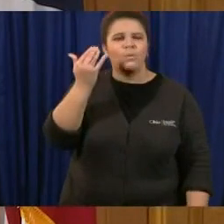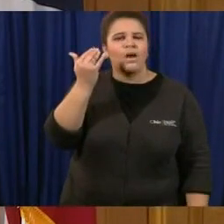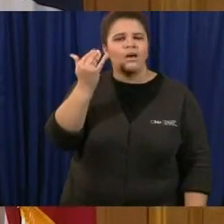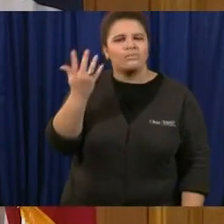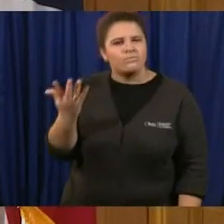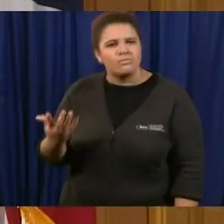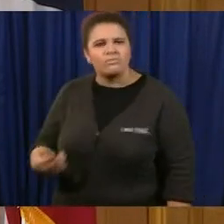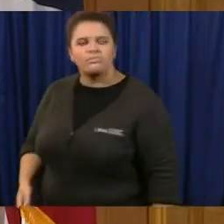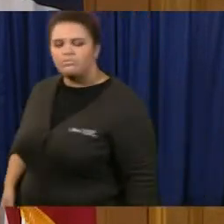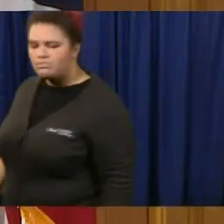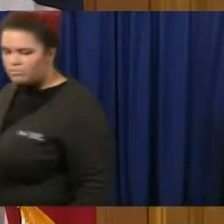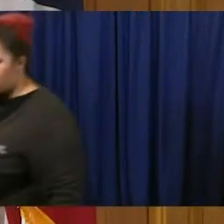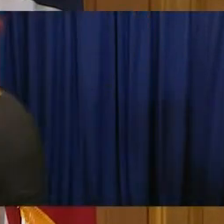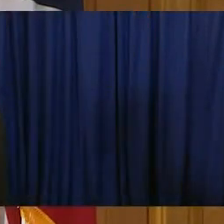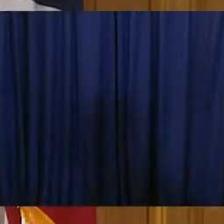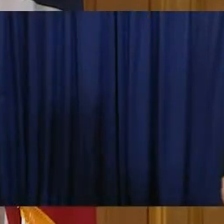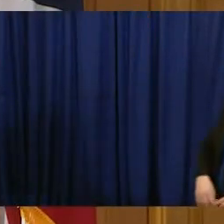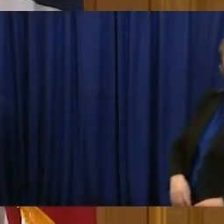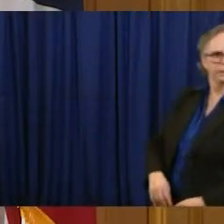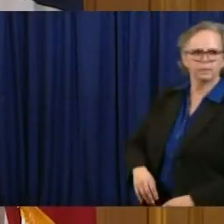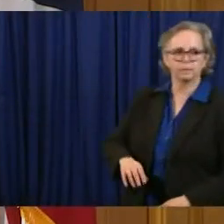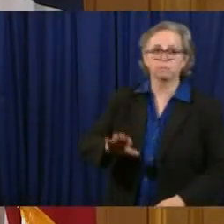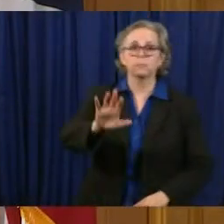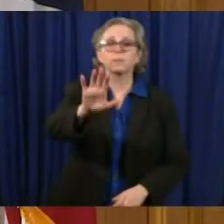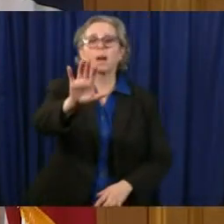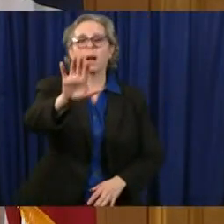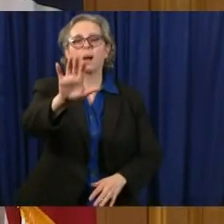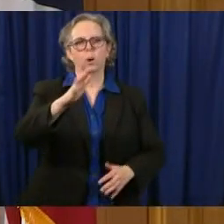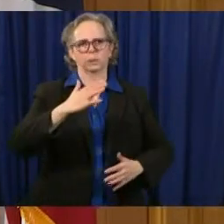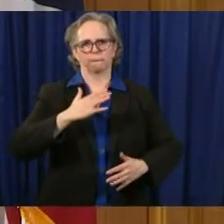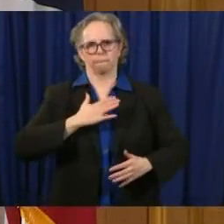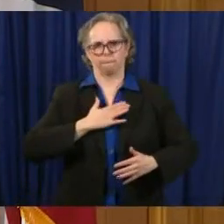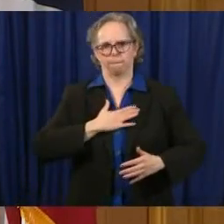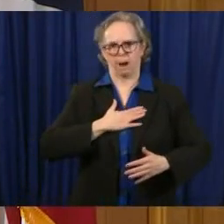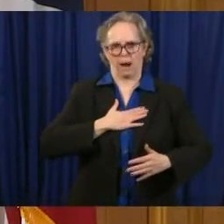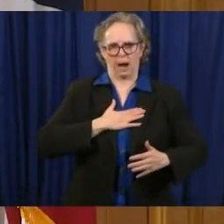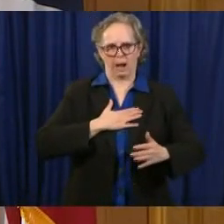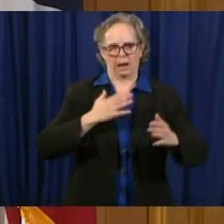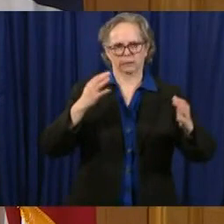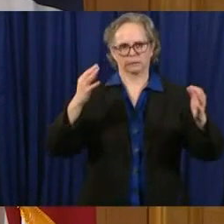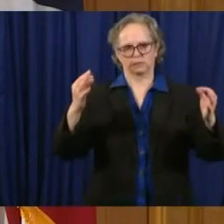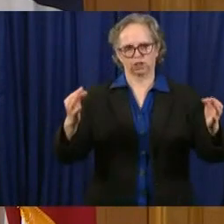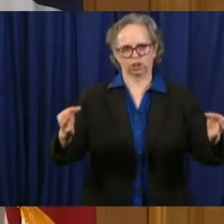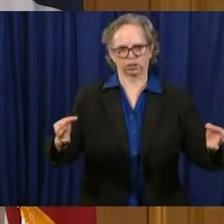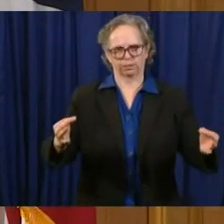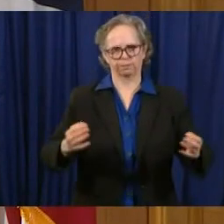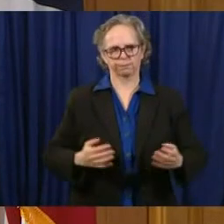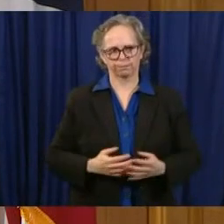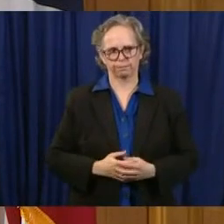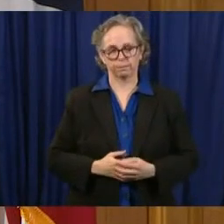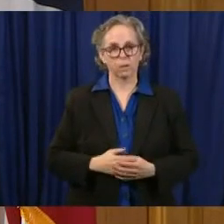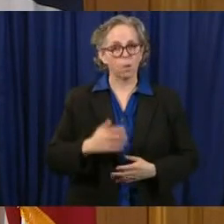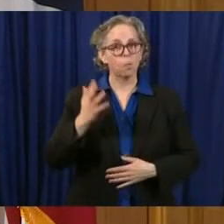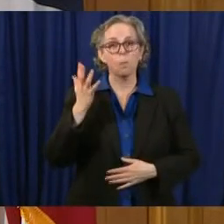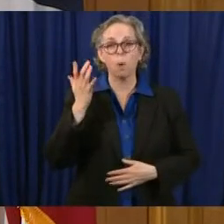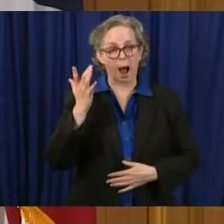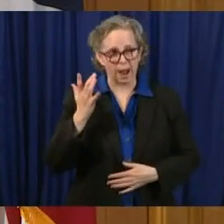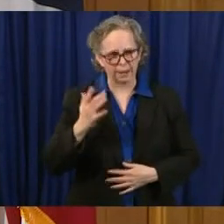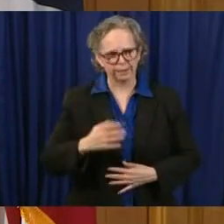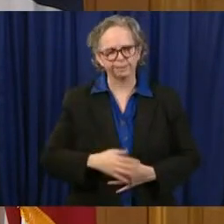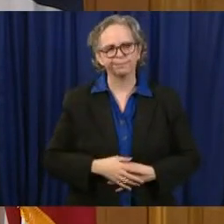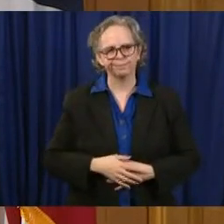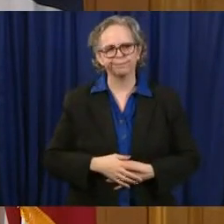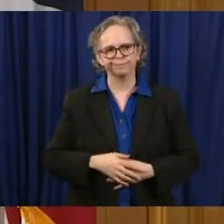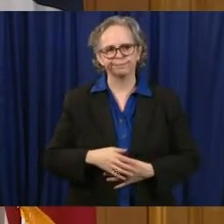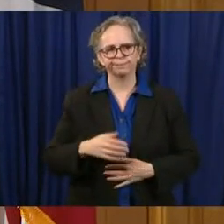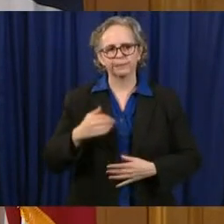a nursing home, or if I had a parent in a nursing home, or if I was thinking about having a parent go into a nursing home, I